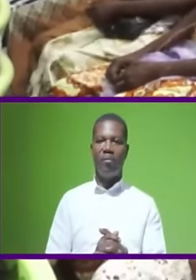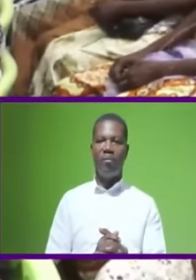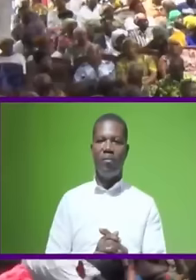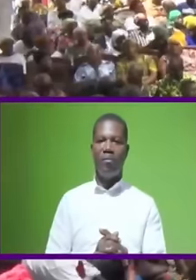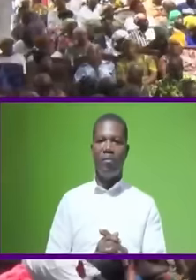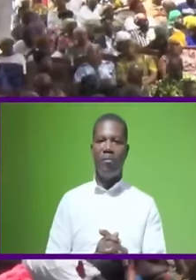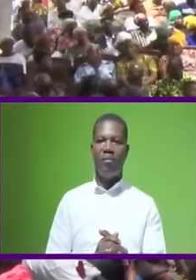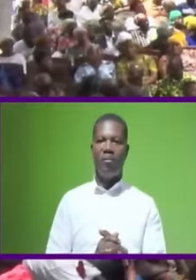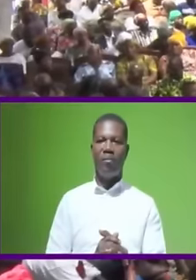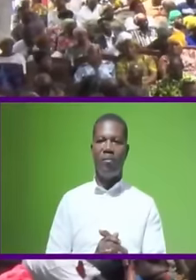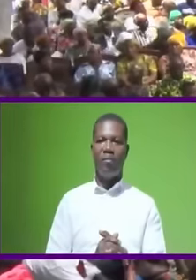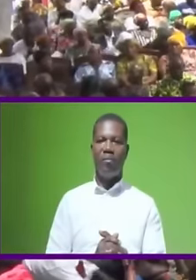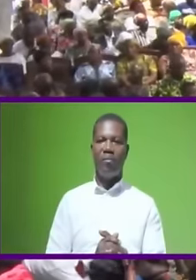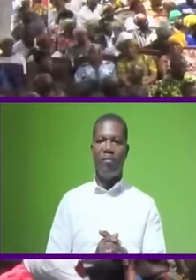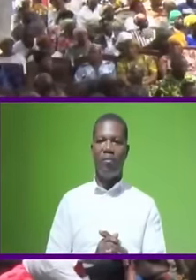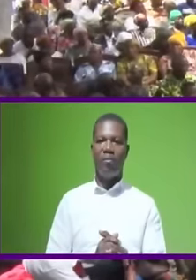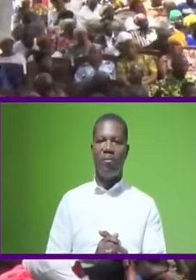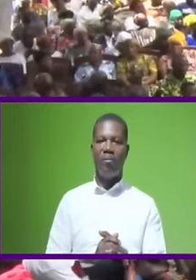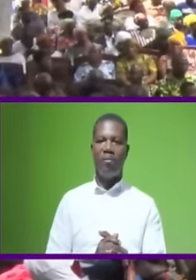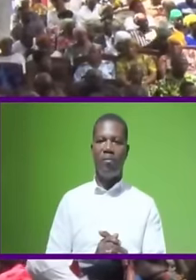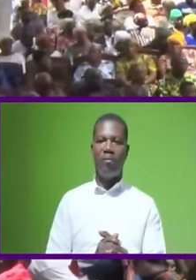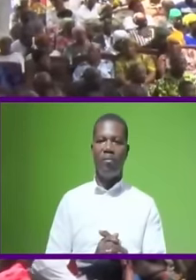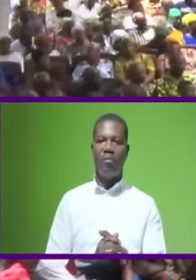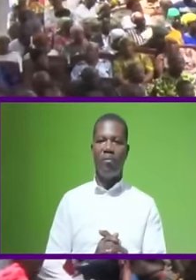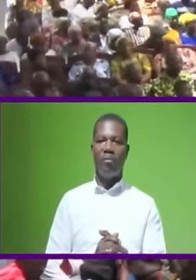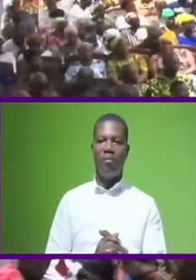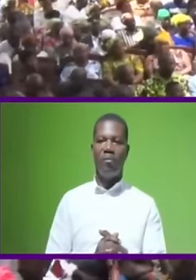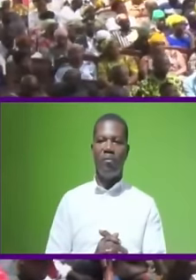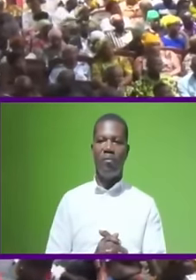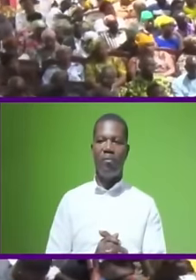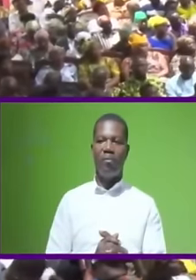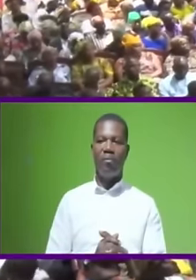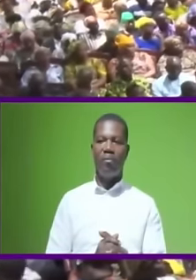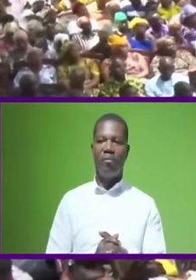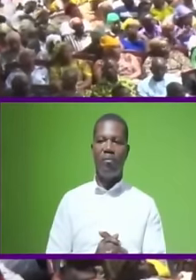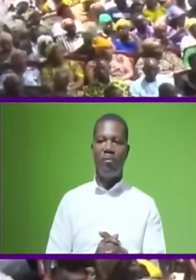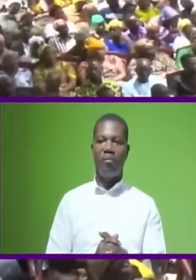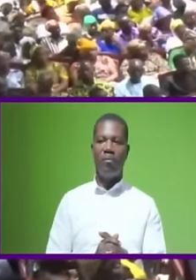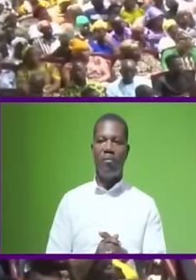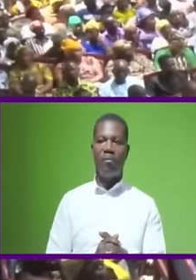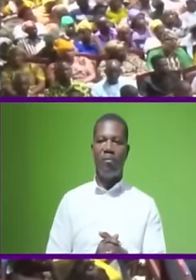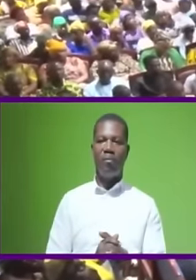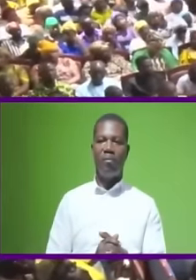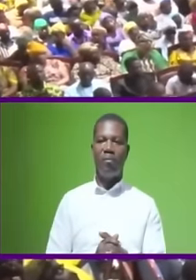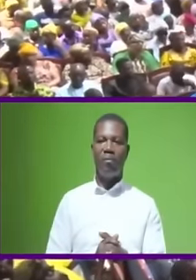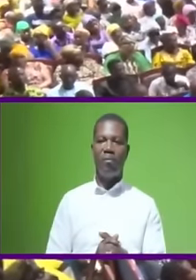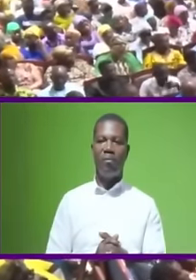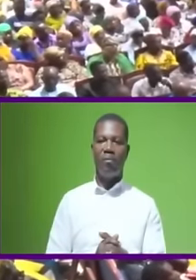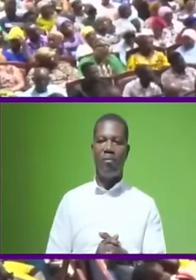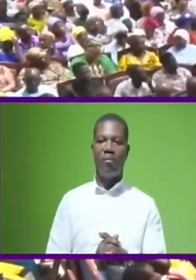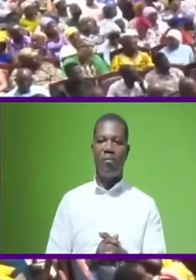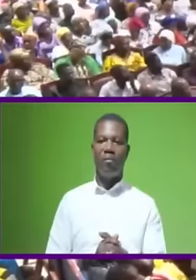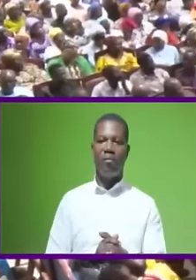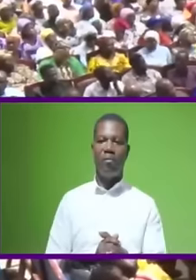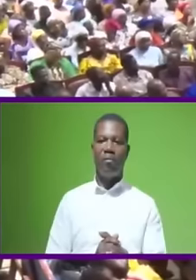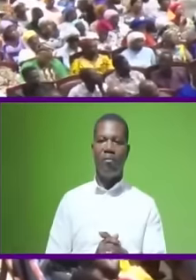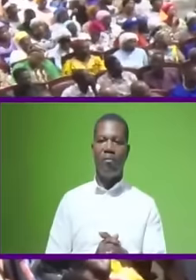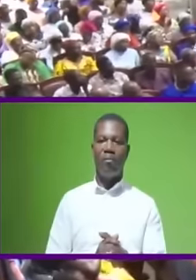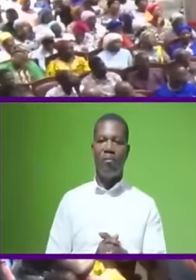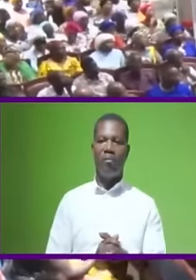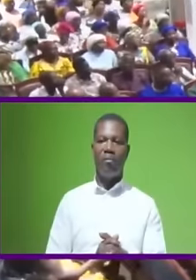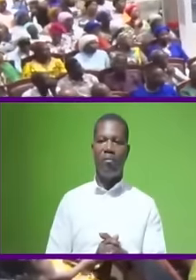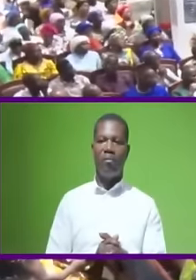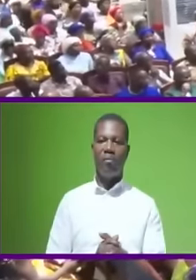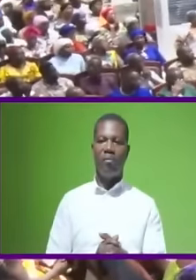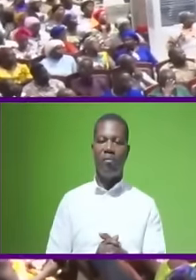many things. And we also originate from the Philadelphia clan, and on our land you will discover the blood of Jesus, the grace